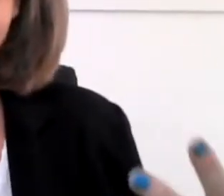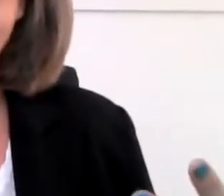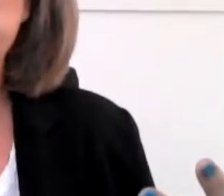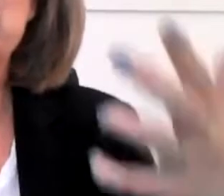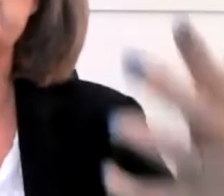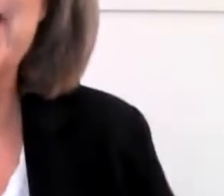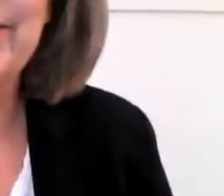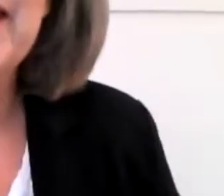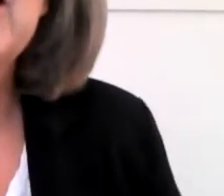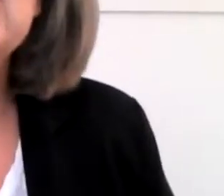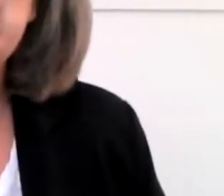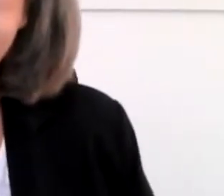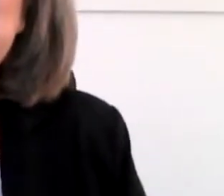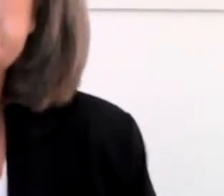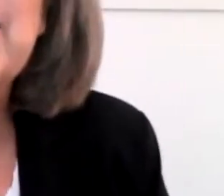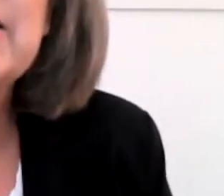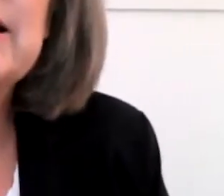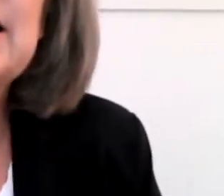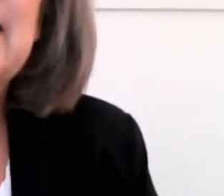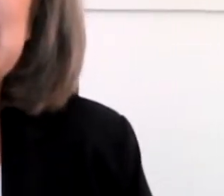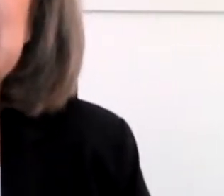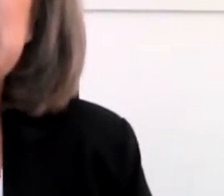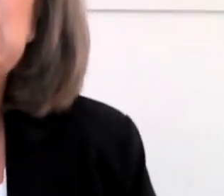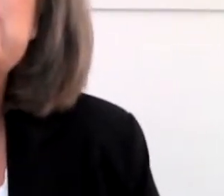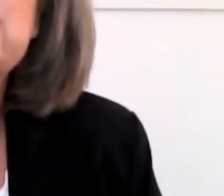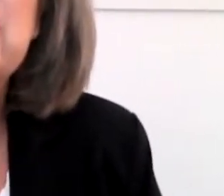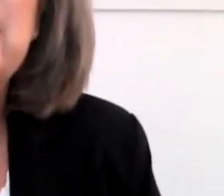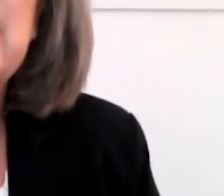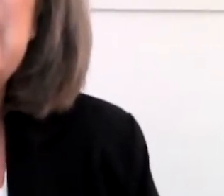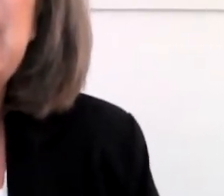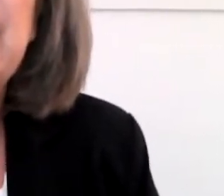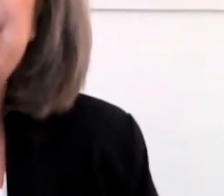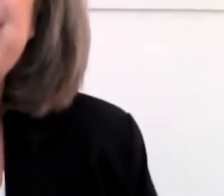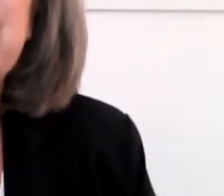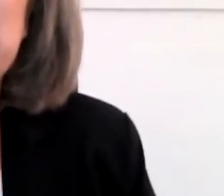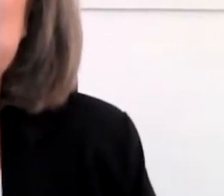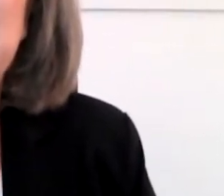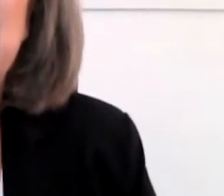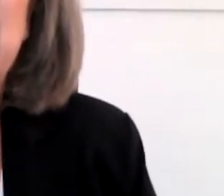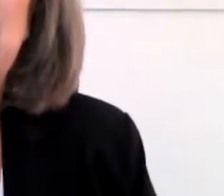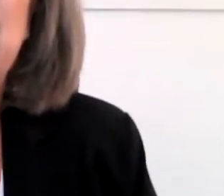a research model. So what Chris Blodgett has done is he's used the